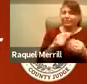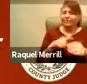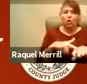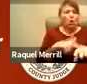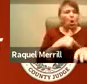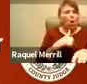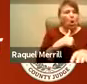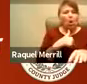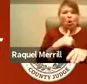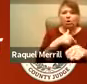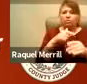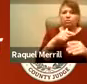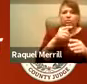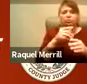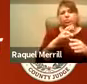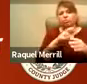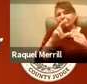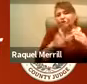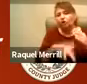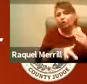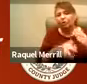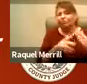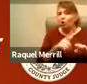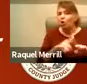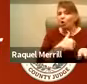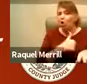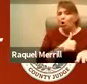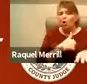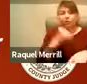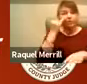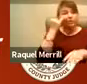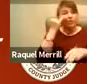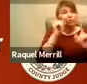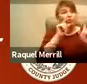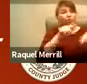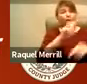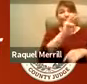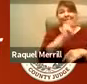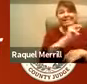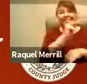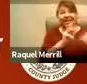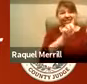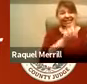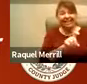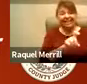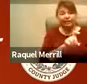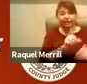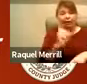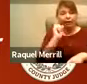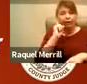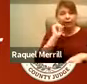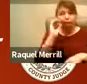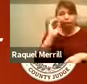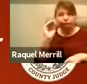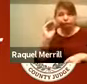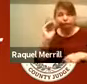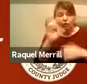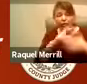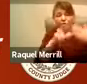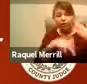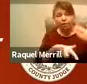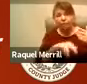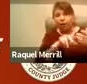too long to find out. So if you go get tested on a Monday and you don't hear that you tested